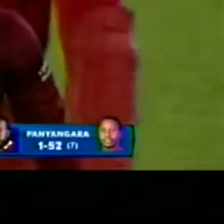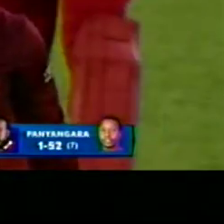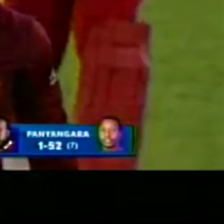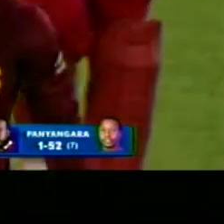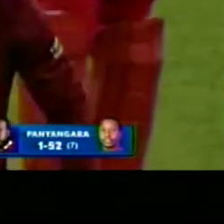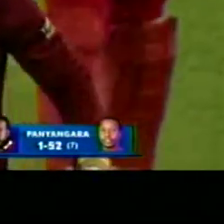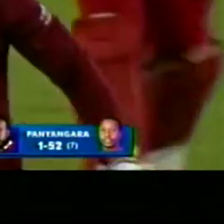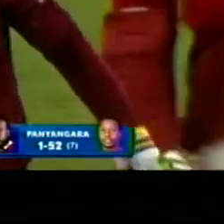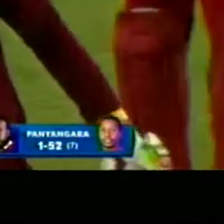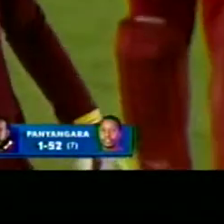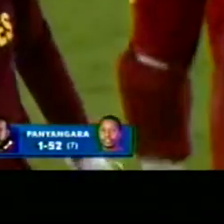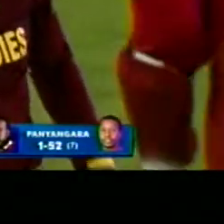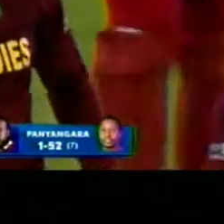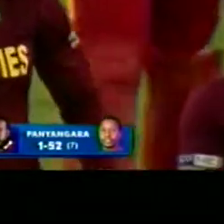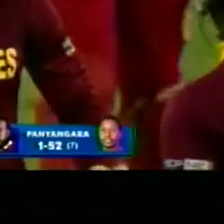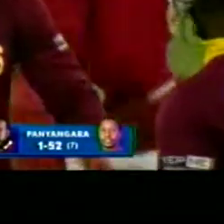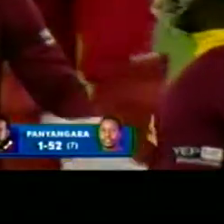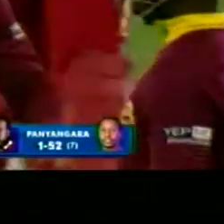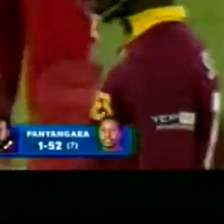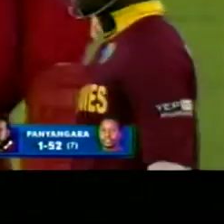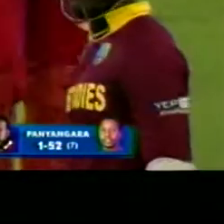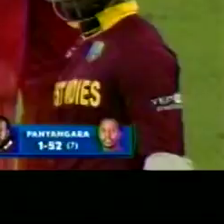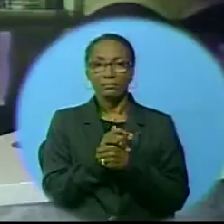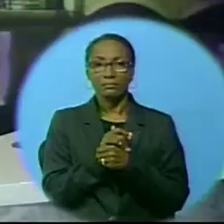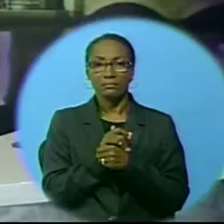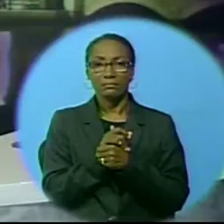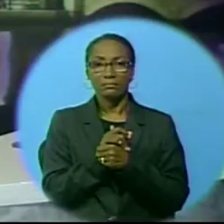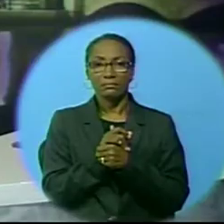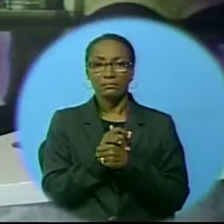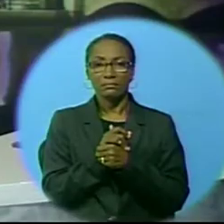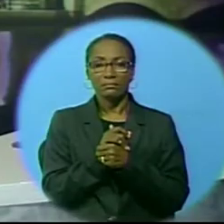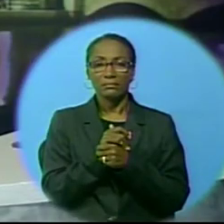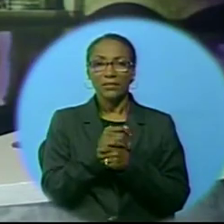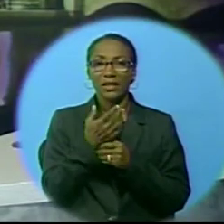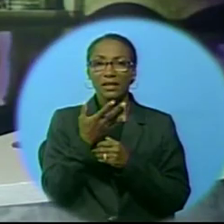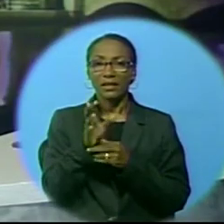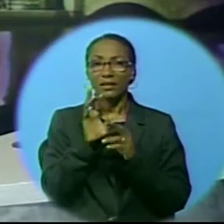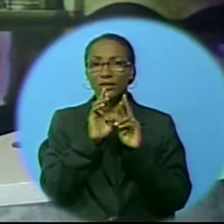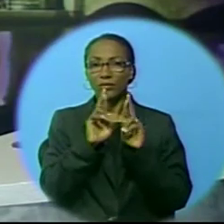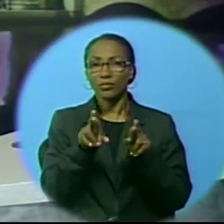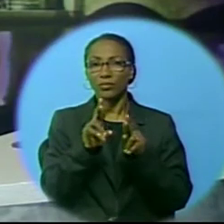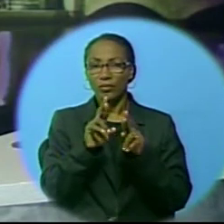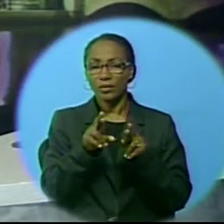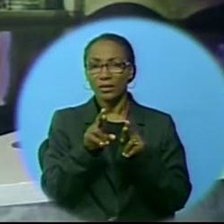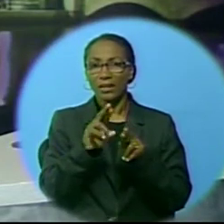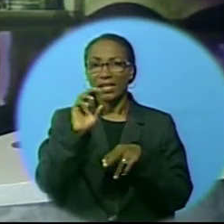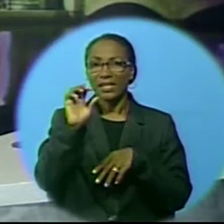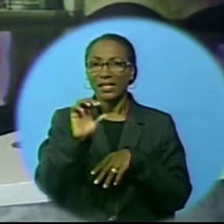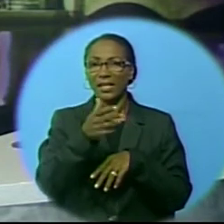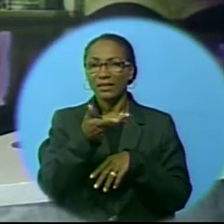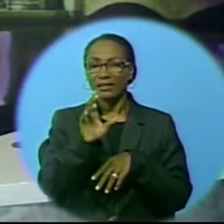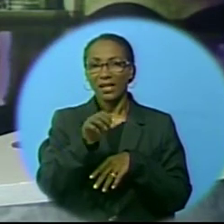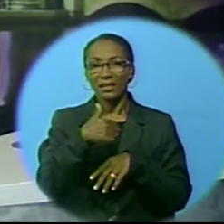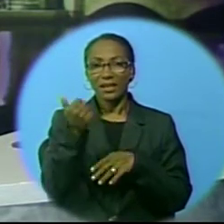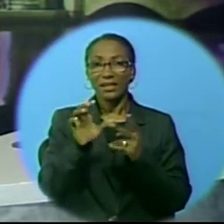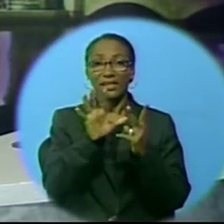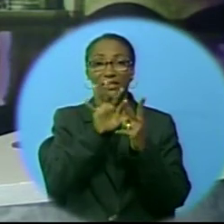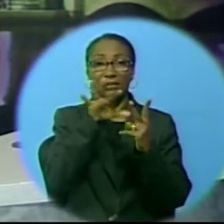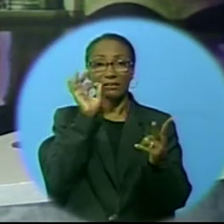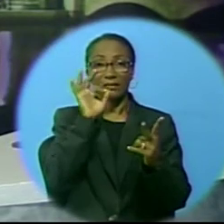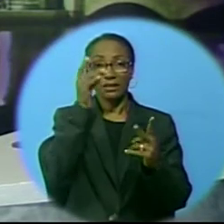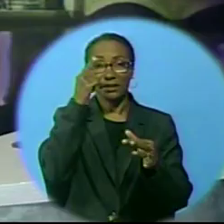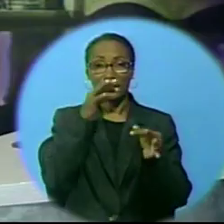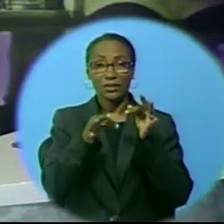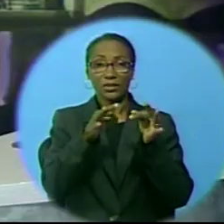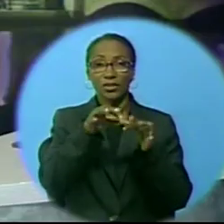that record-breaking double century against Zimbabwe. Meanwhile, there's reportedly another selection decision to be made. That is,